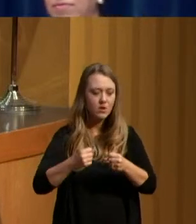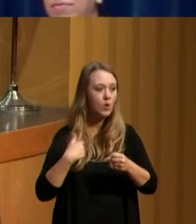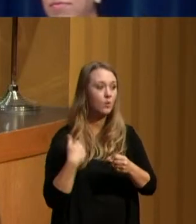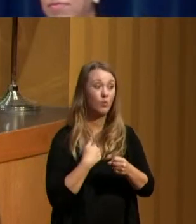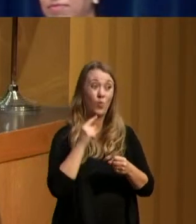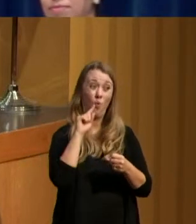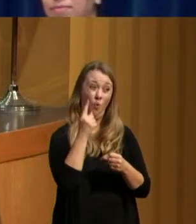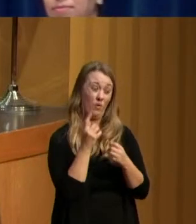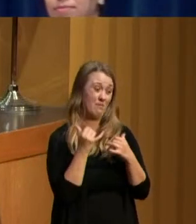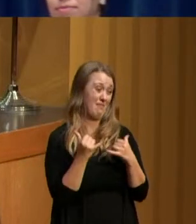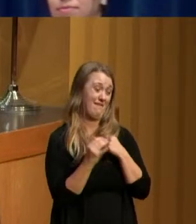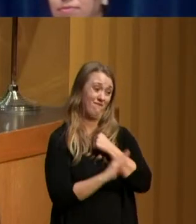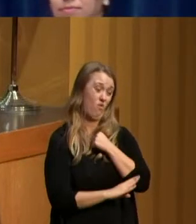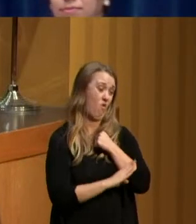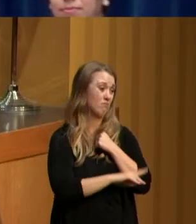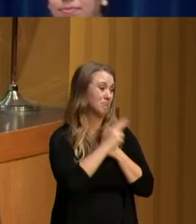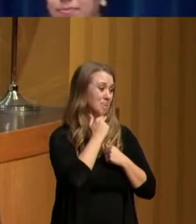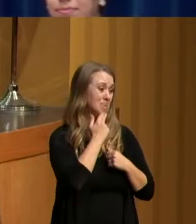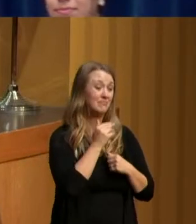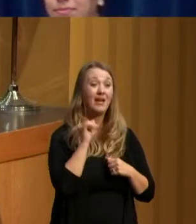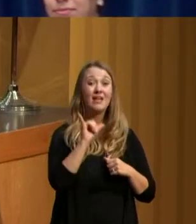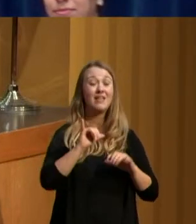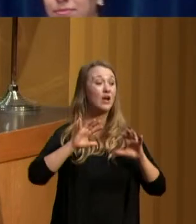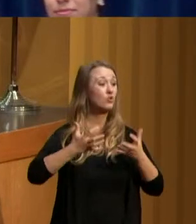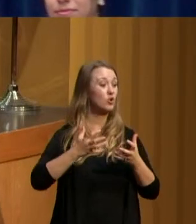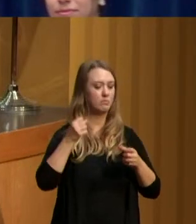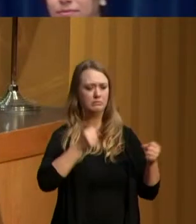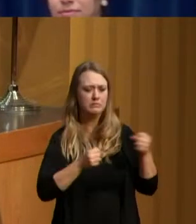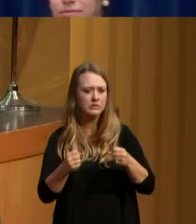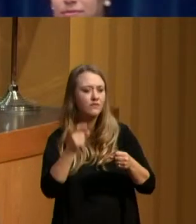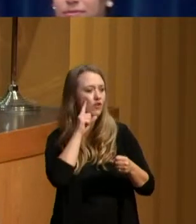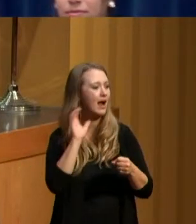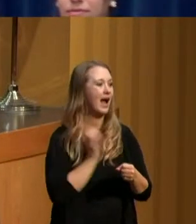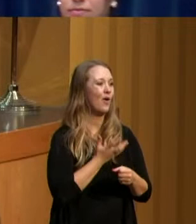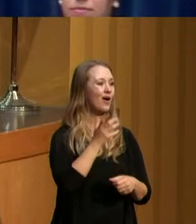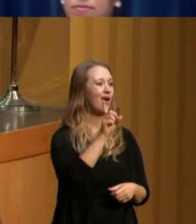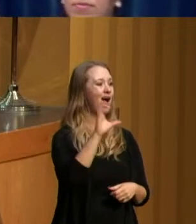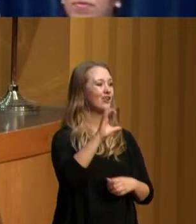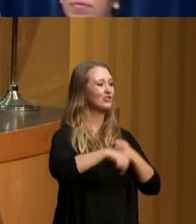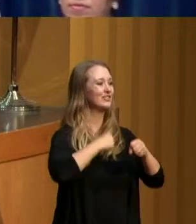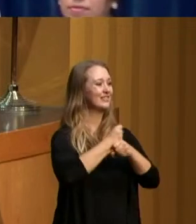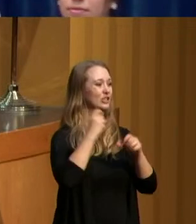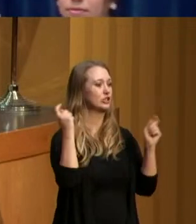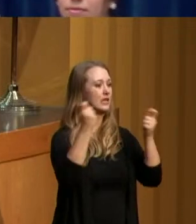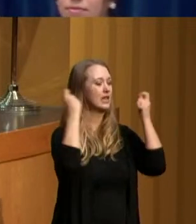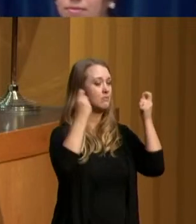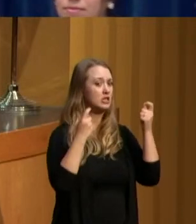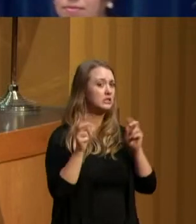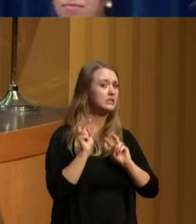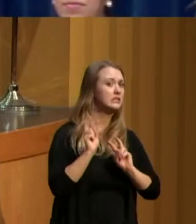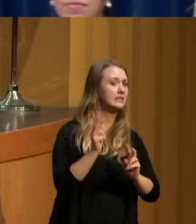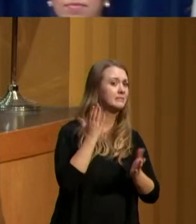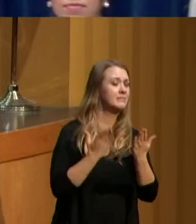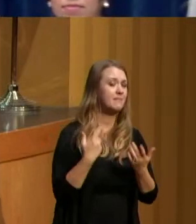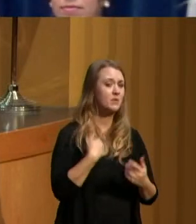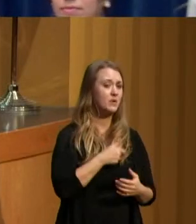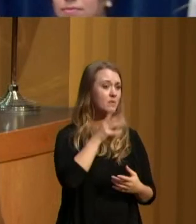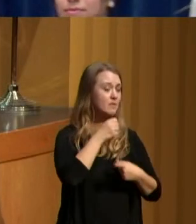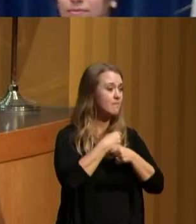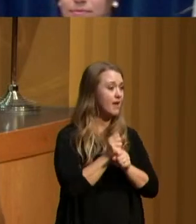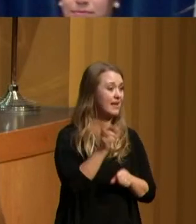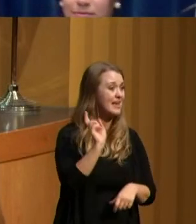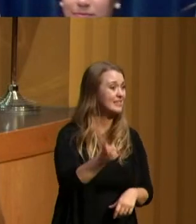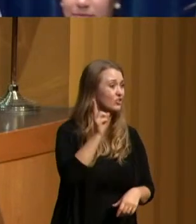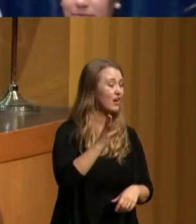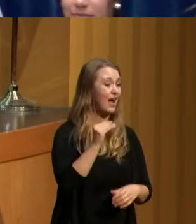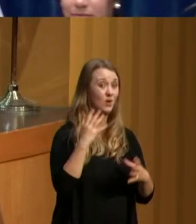fall, and this group was put together as part of our centennial celebrations to potentially make history and win a national championship in our